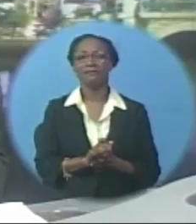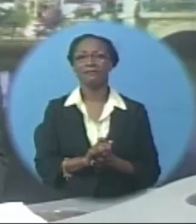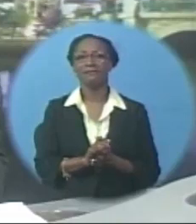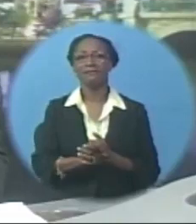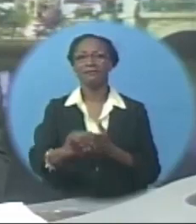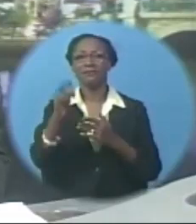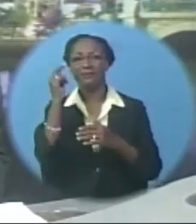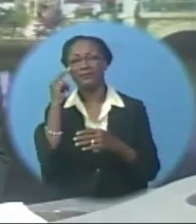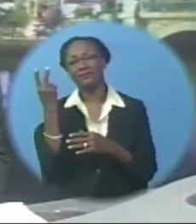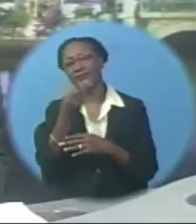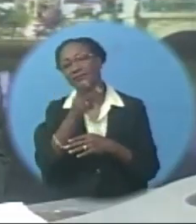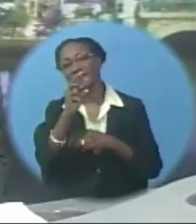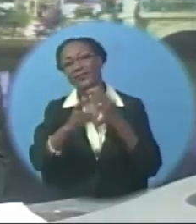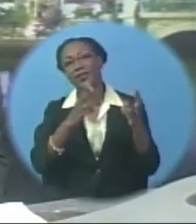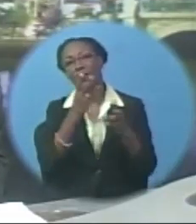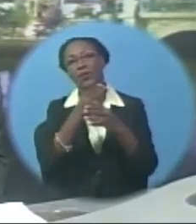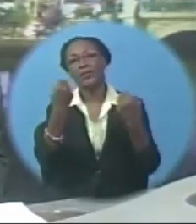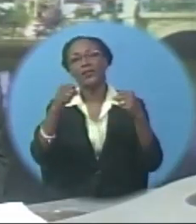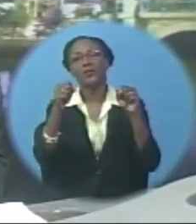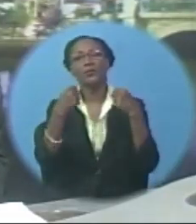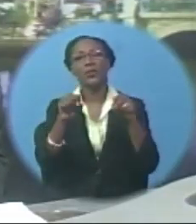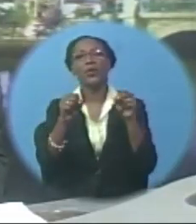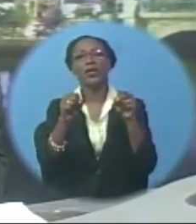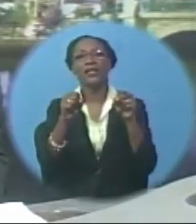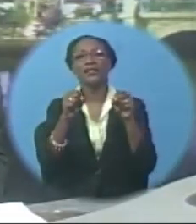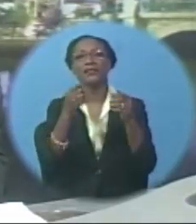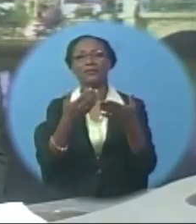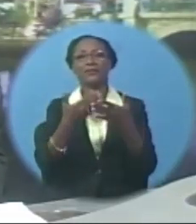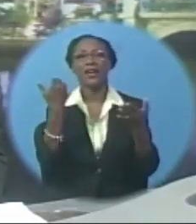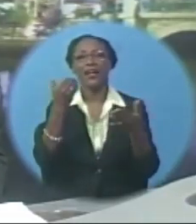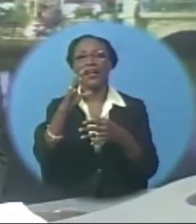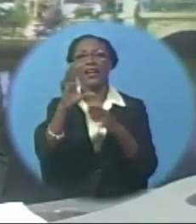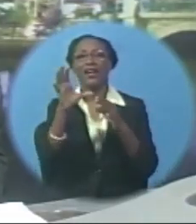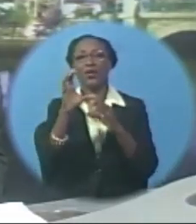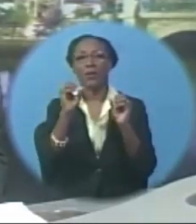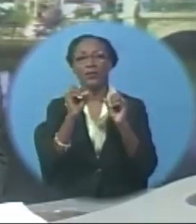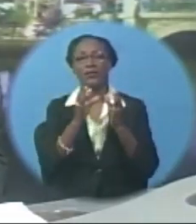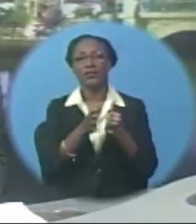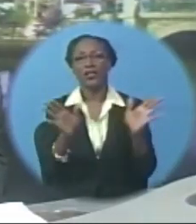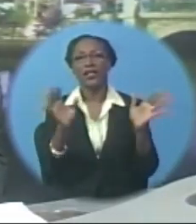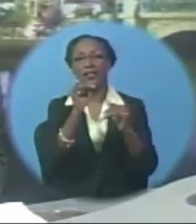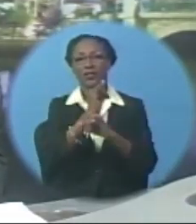A peek into the world of sports is just ahead, but before we get there, here's a tip from Cooperators General Insurance.